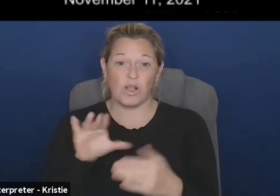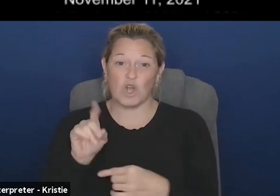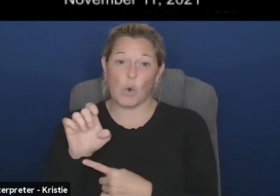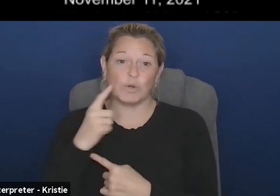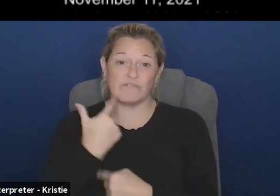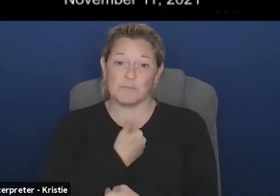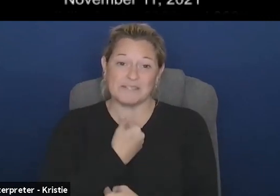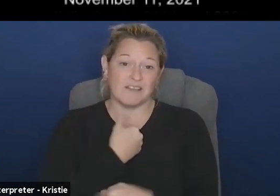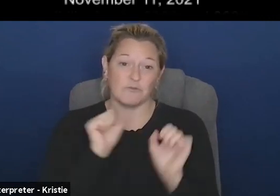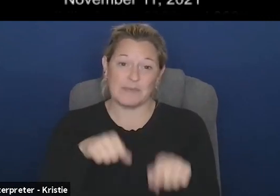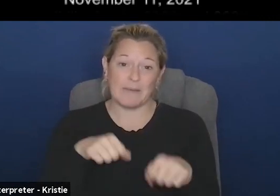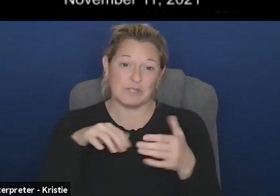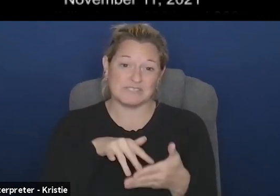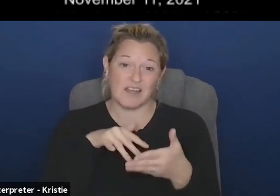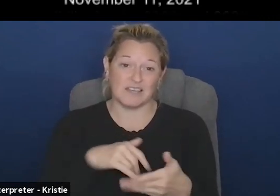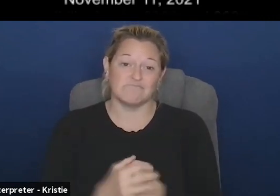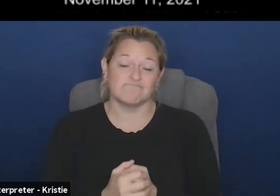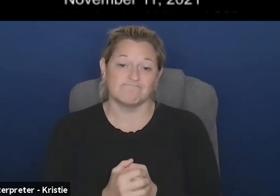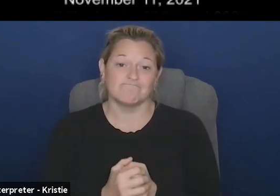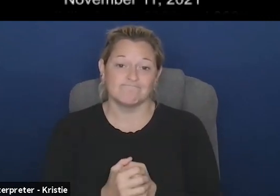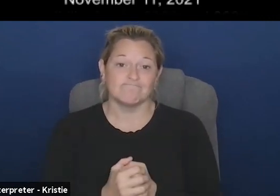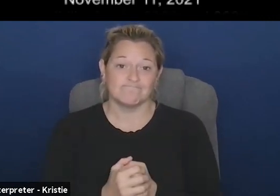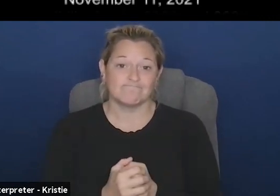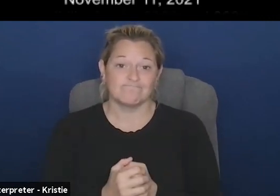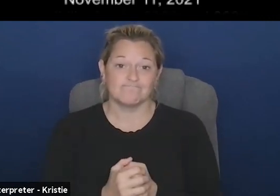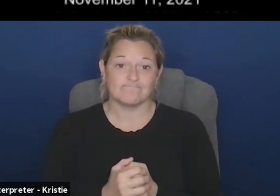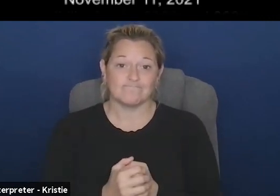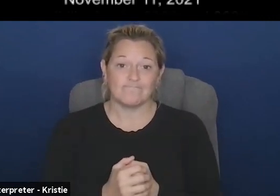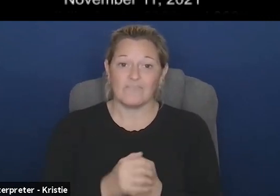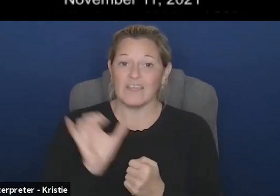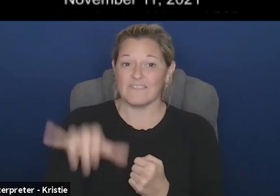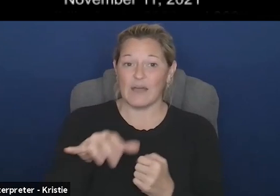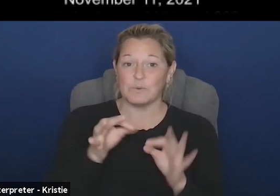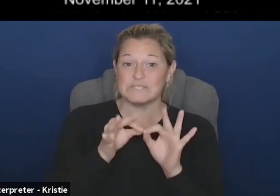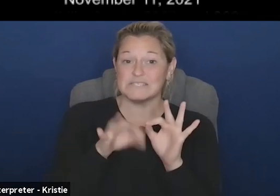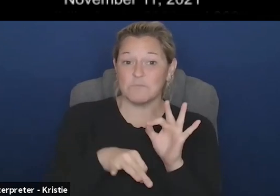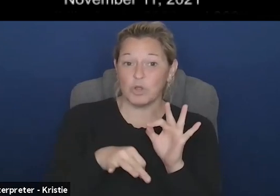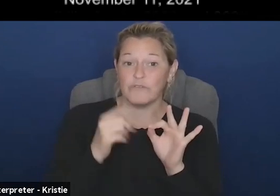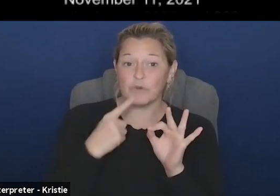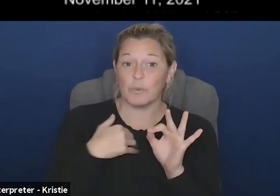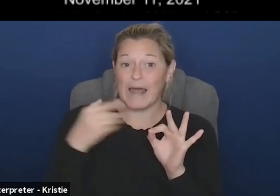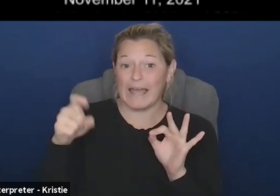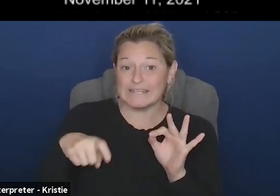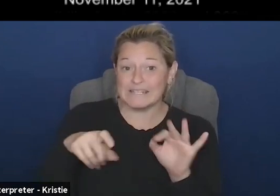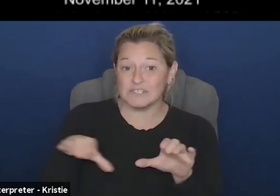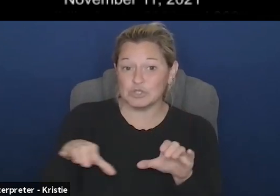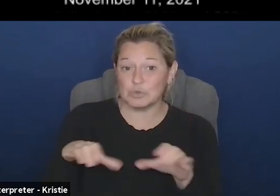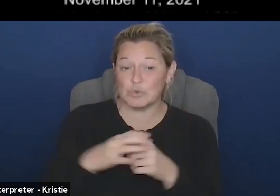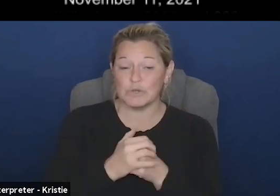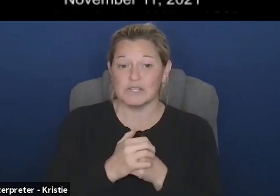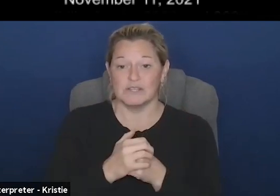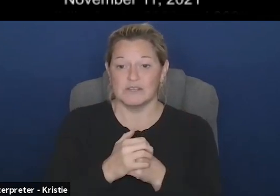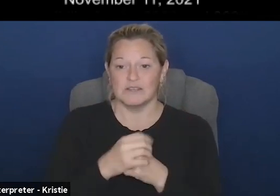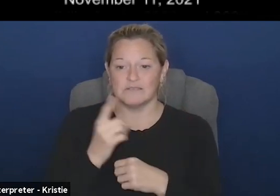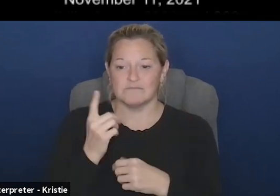to be able to study physics that was optimized and simple for the stuff that I needed to do, because only I